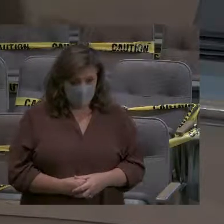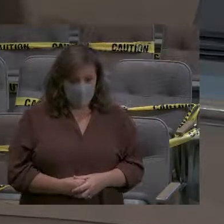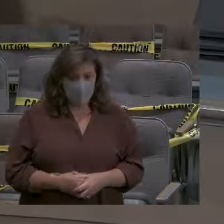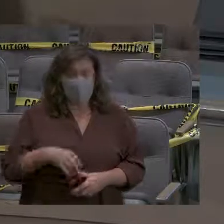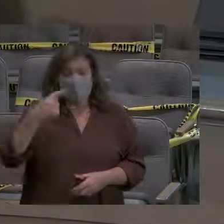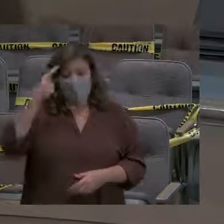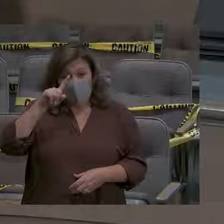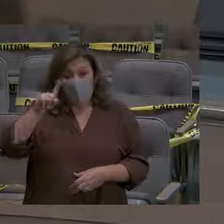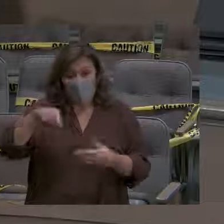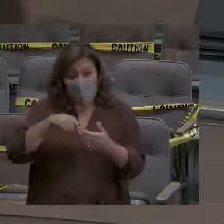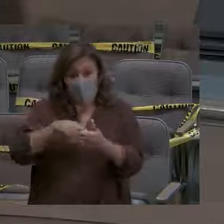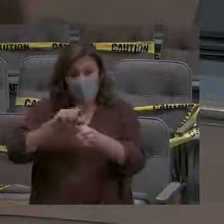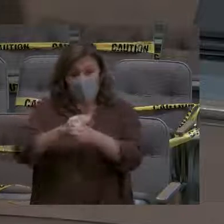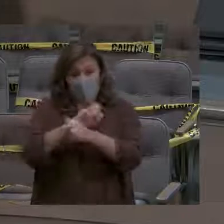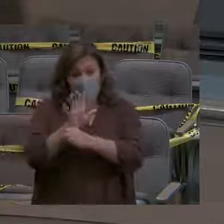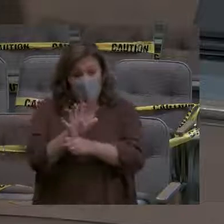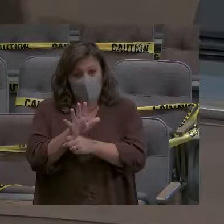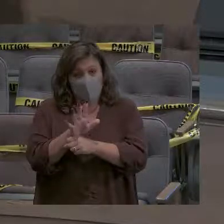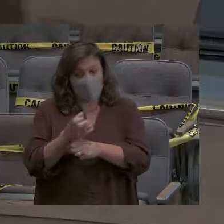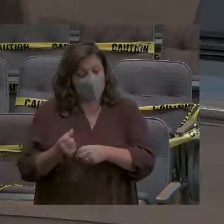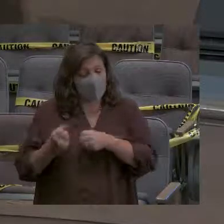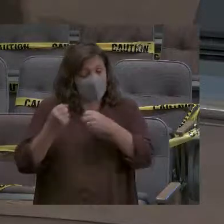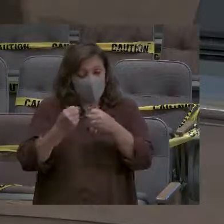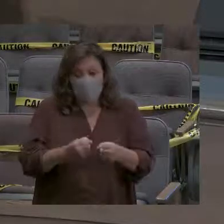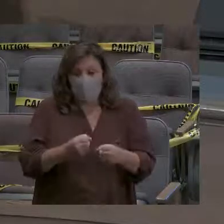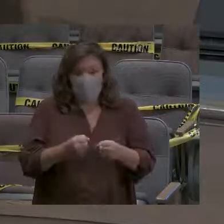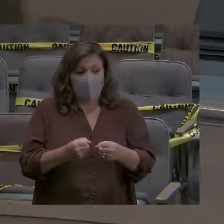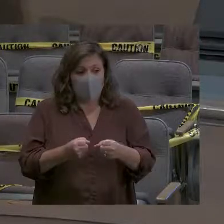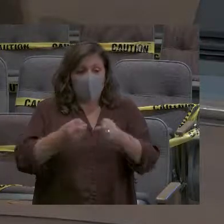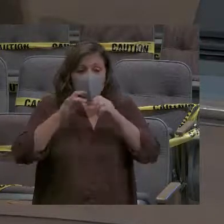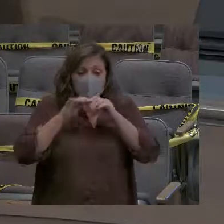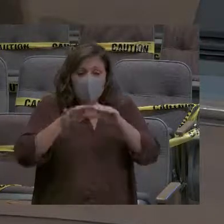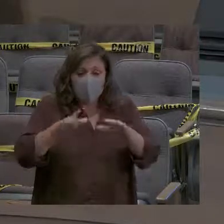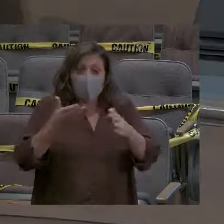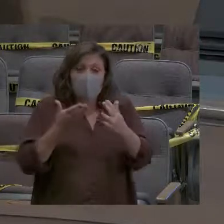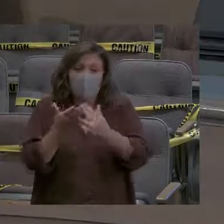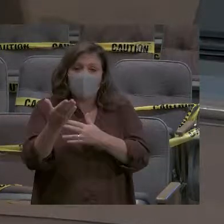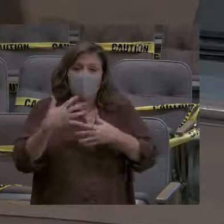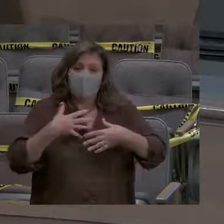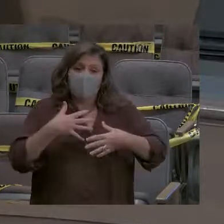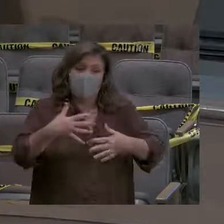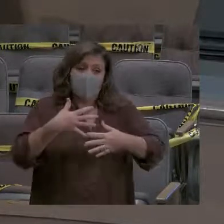virus, it has such a propensity to be spread with respiratory